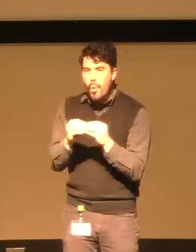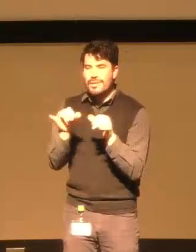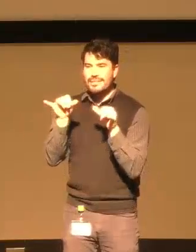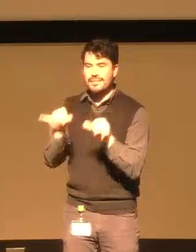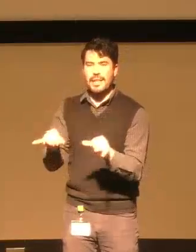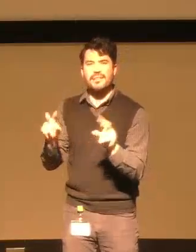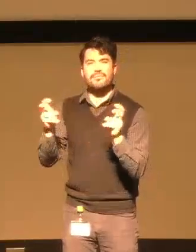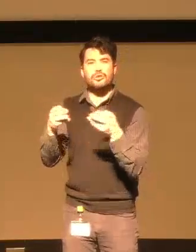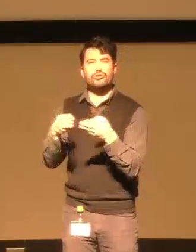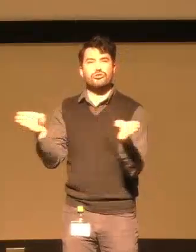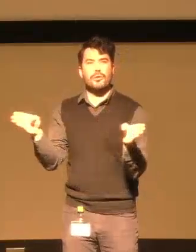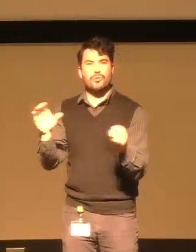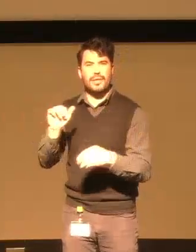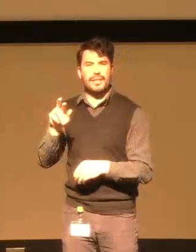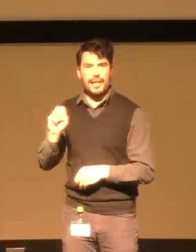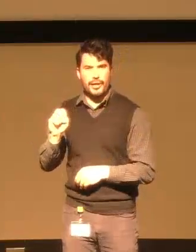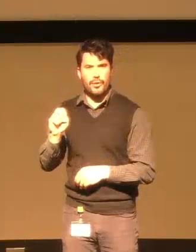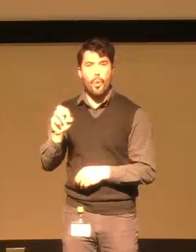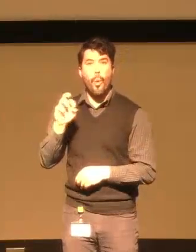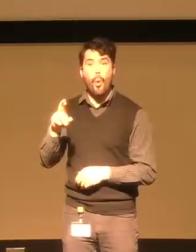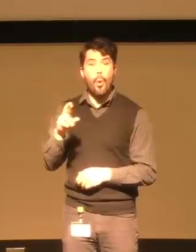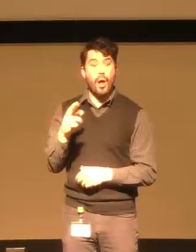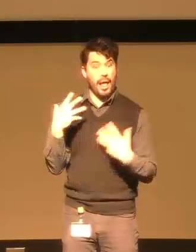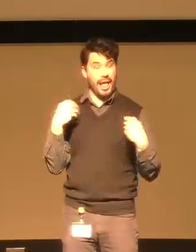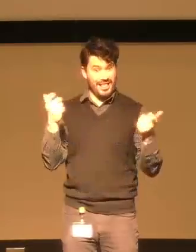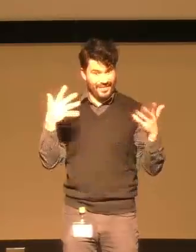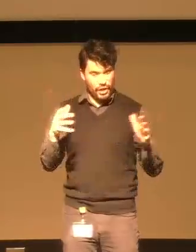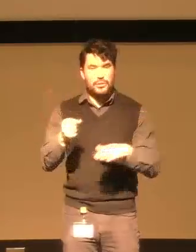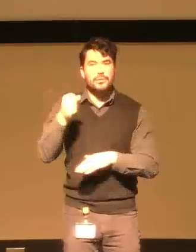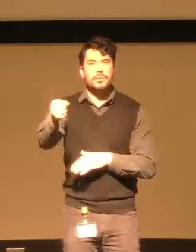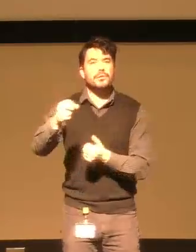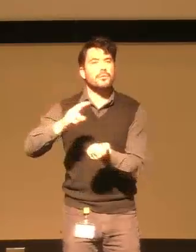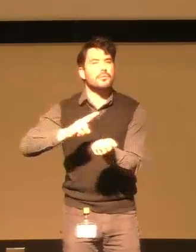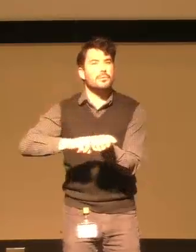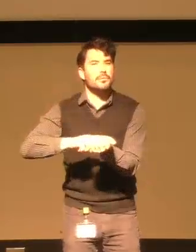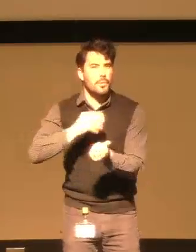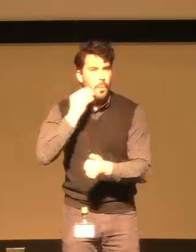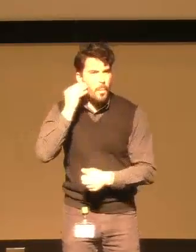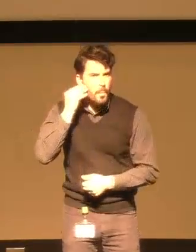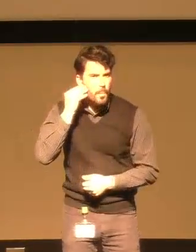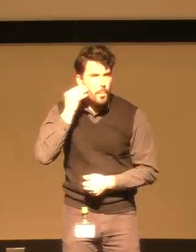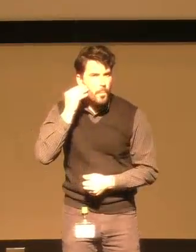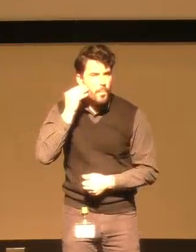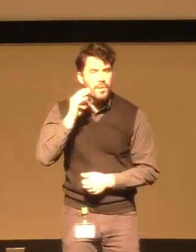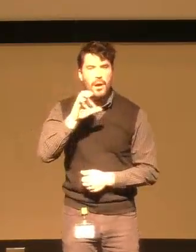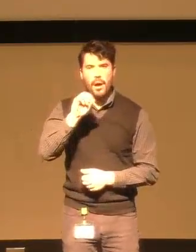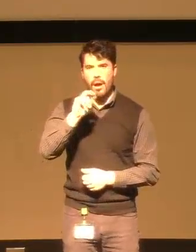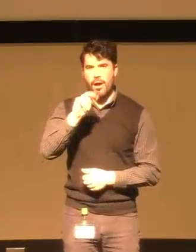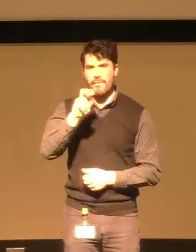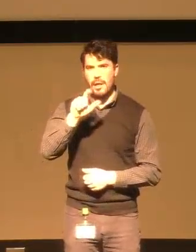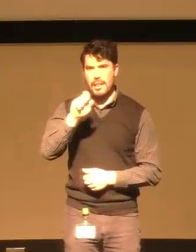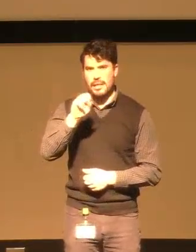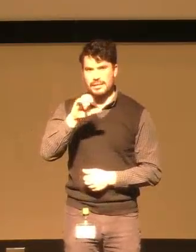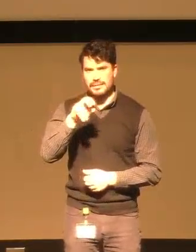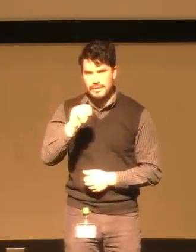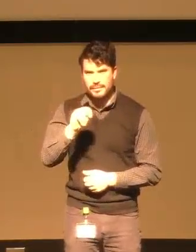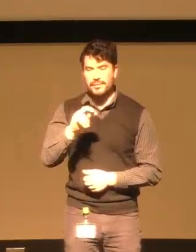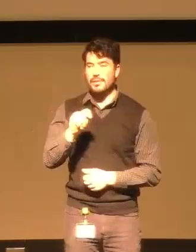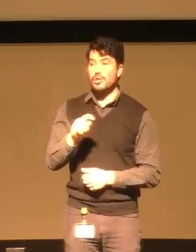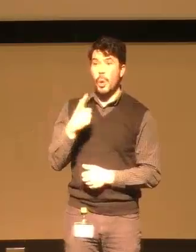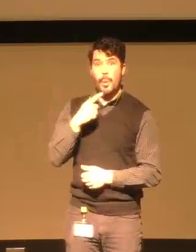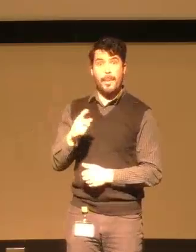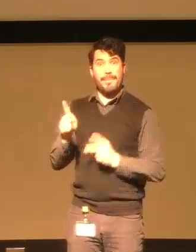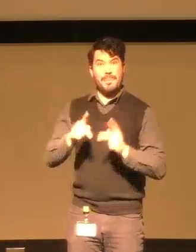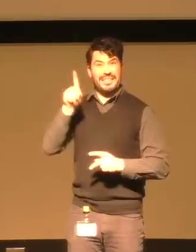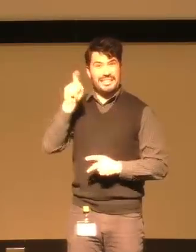need convalescent care. And so I think the need of that TCF center as being an offload for the acute hospitals is changing. And it's going to